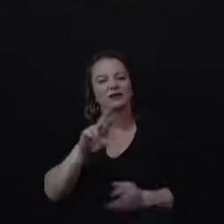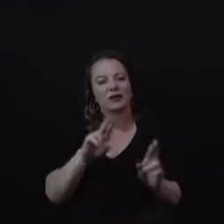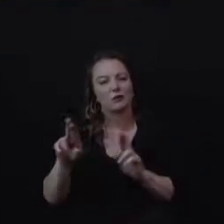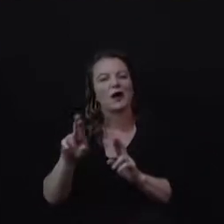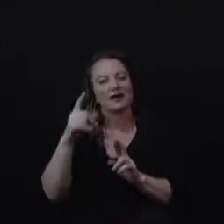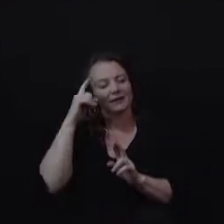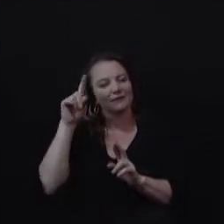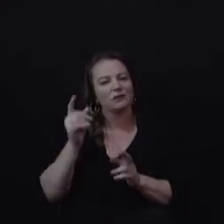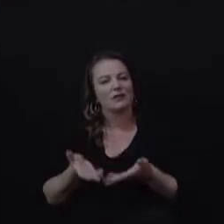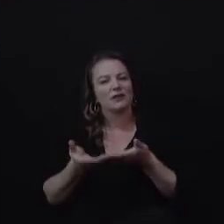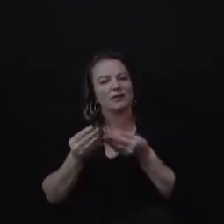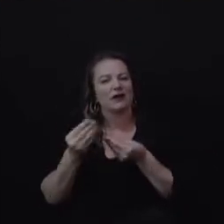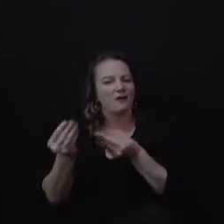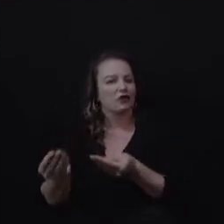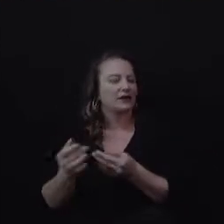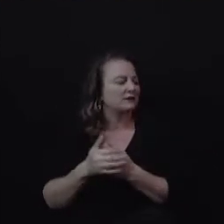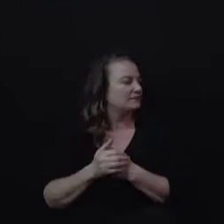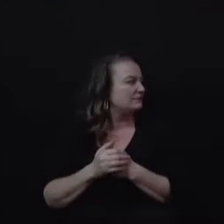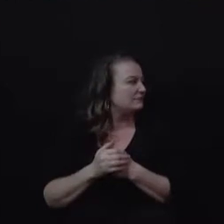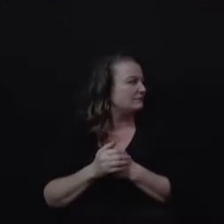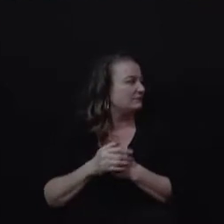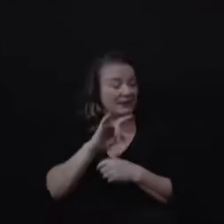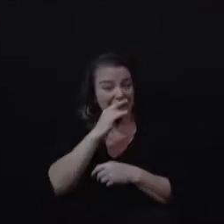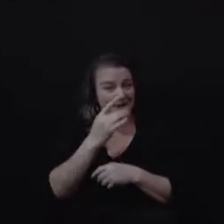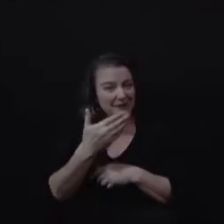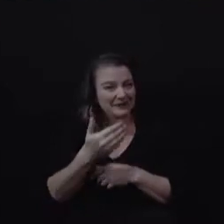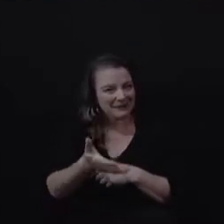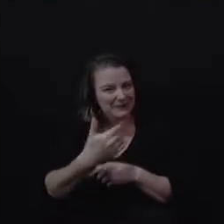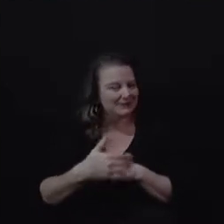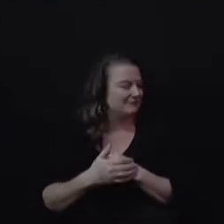the offering. Kids, come on. If you're going to kids' church,